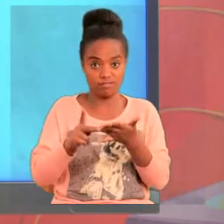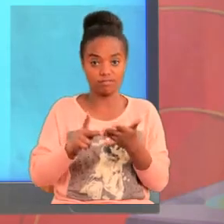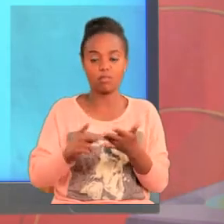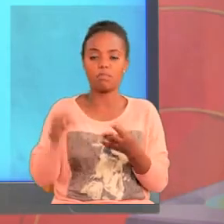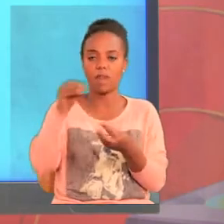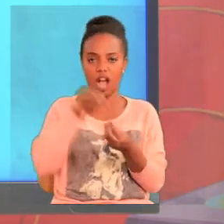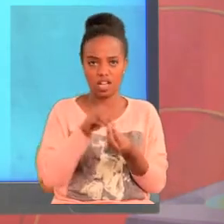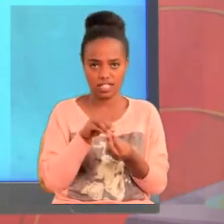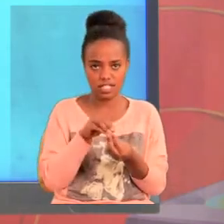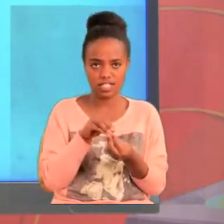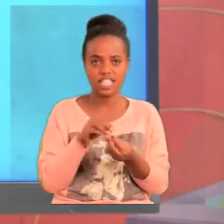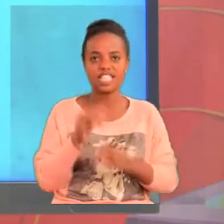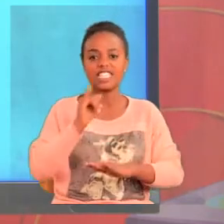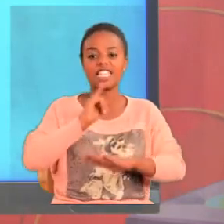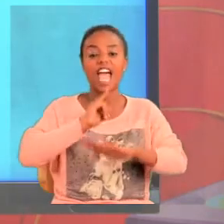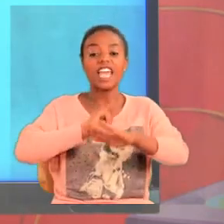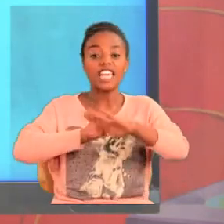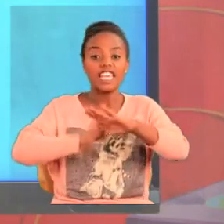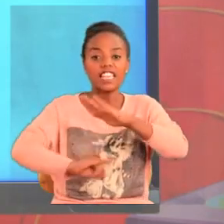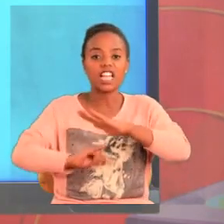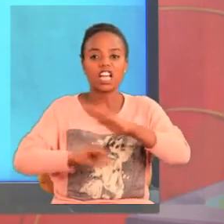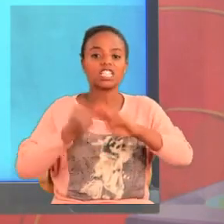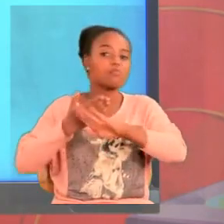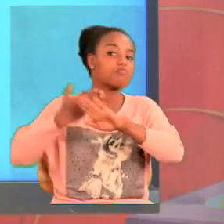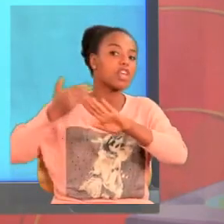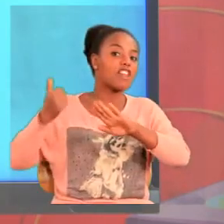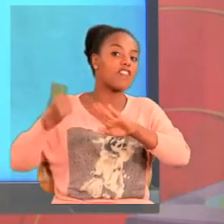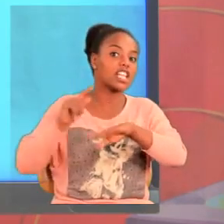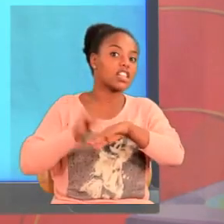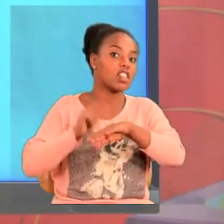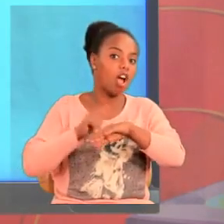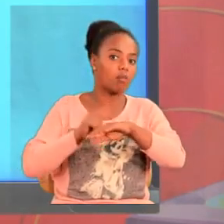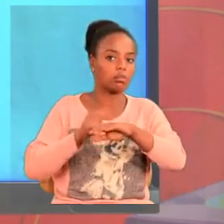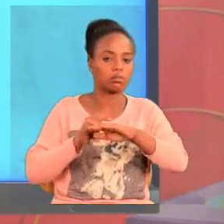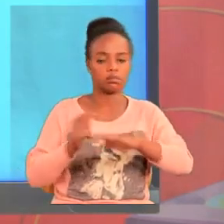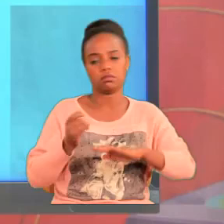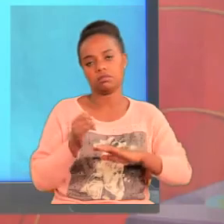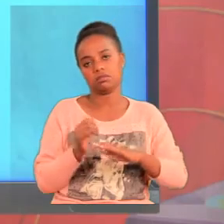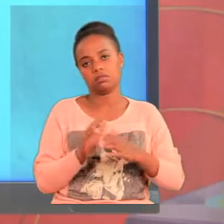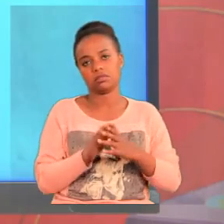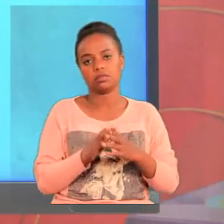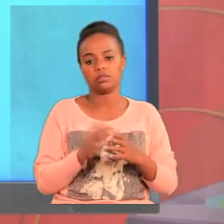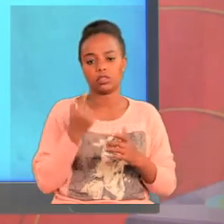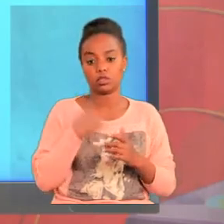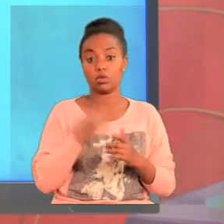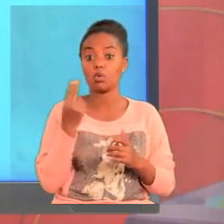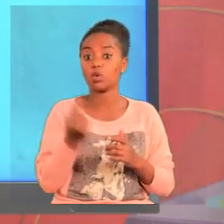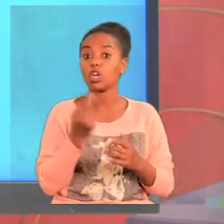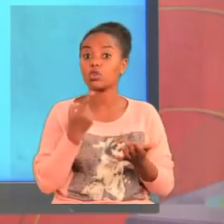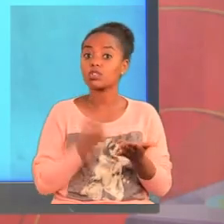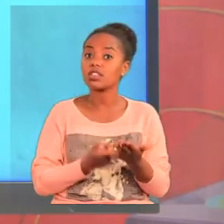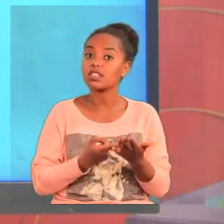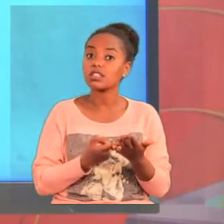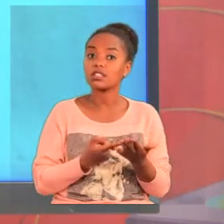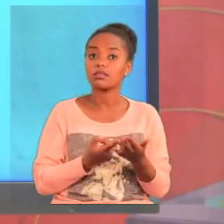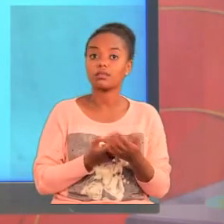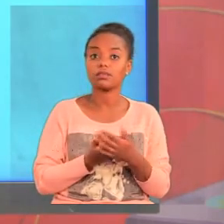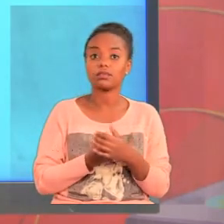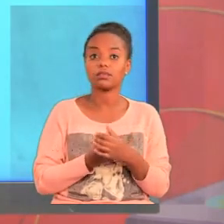plus the interest on the previous period. So we use this